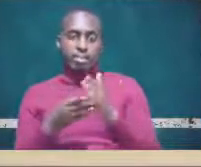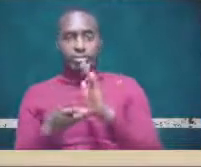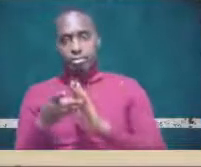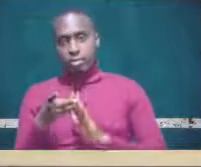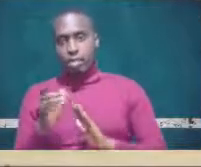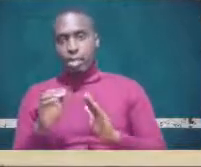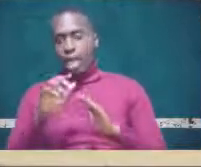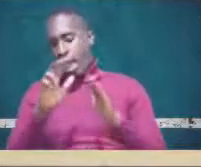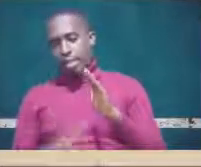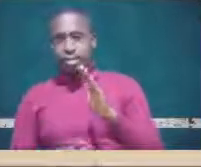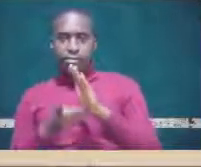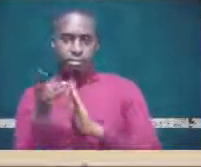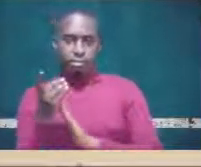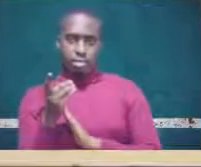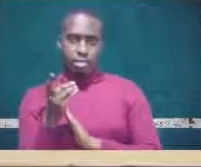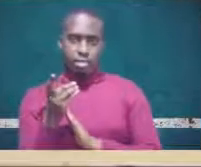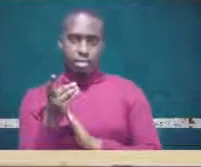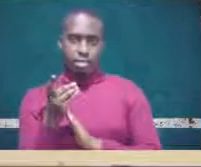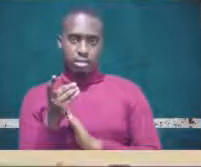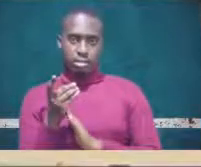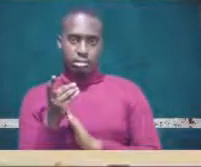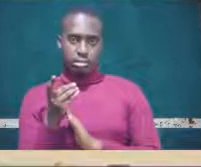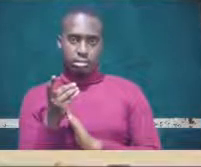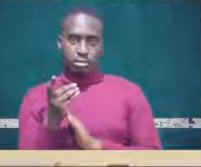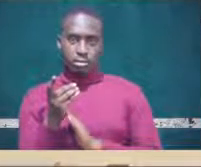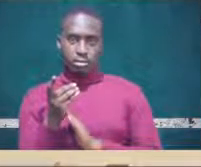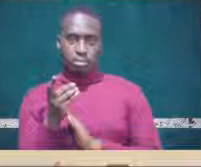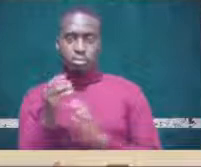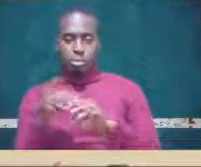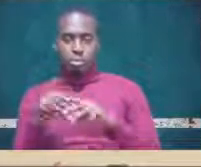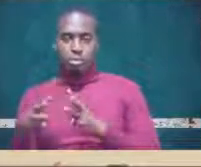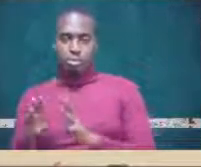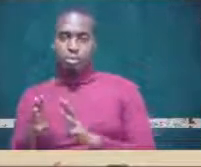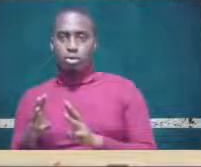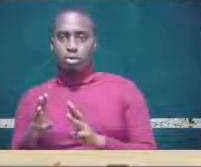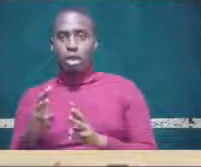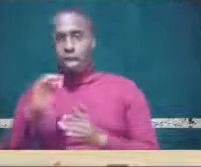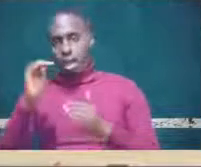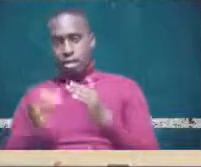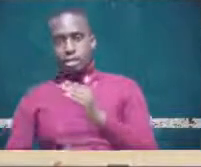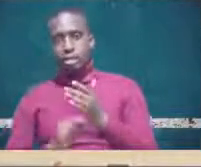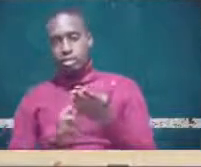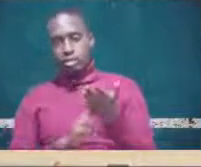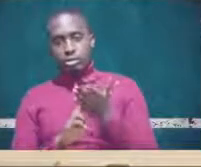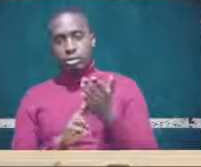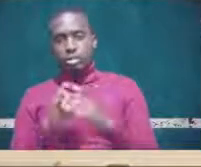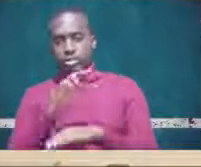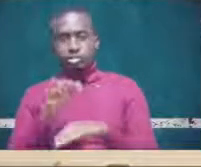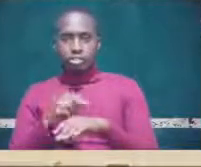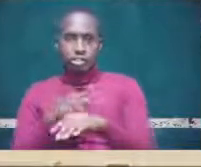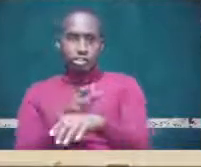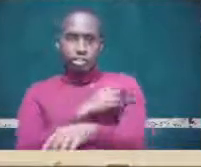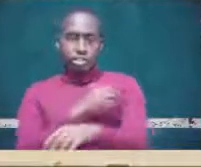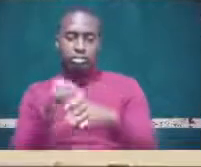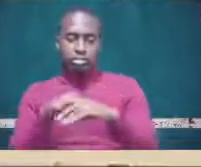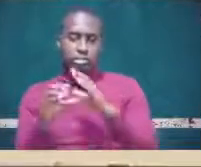to underdevelopment. Underdevelopment, a state of underutilizing natural resources within a